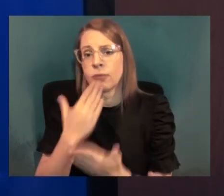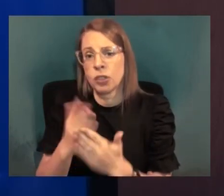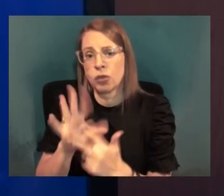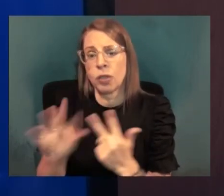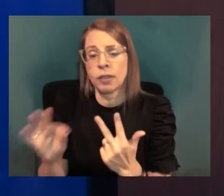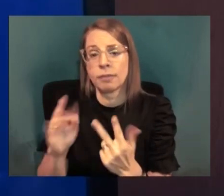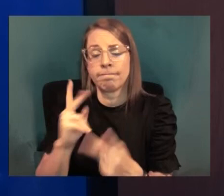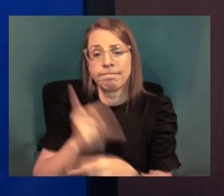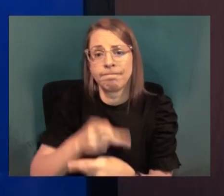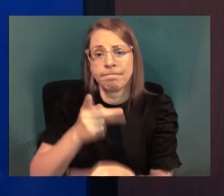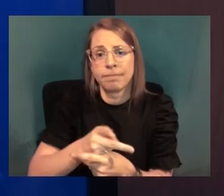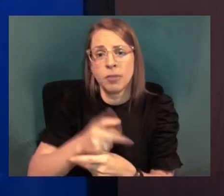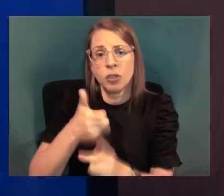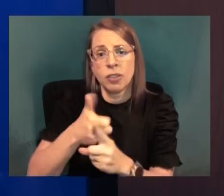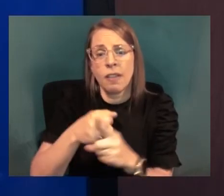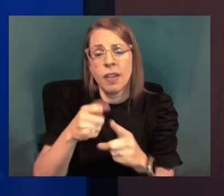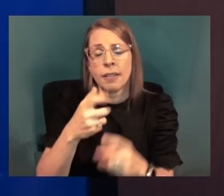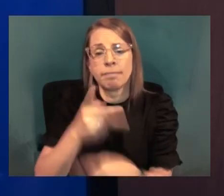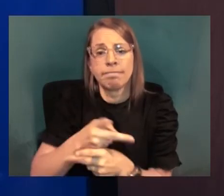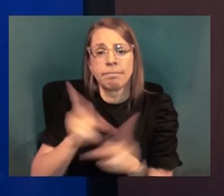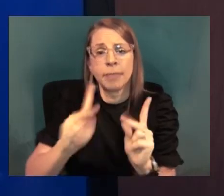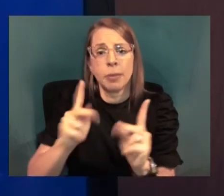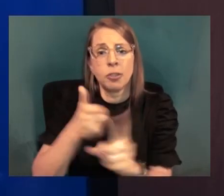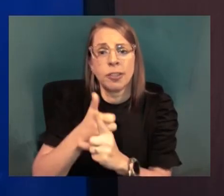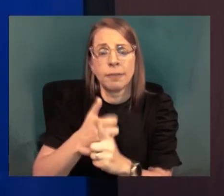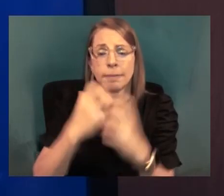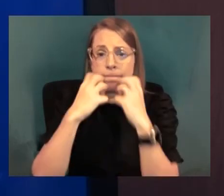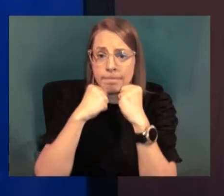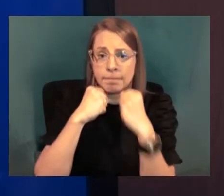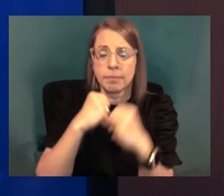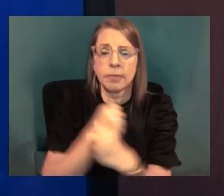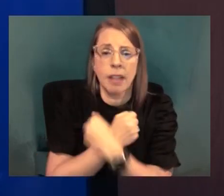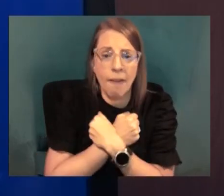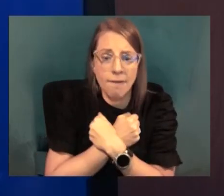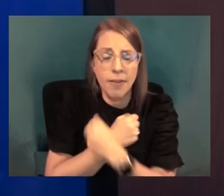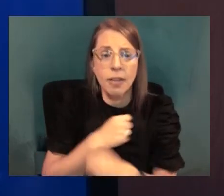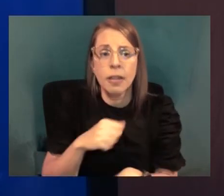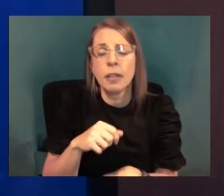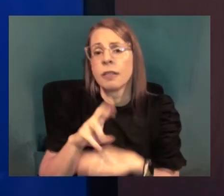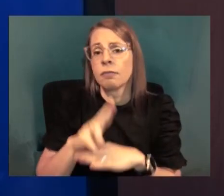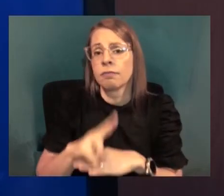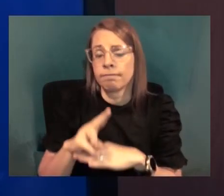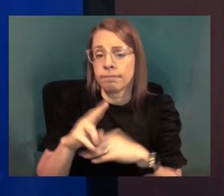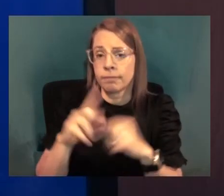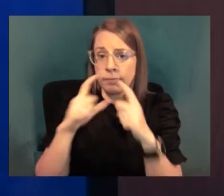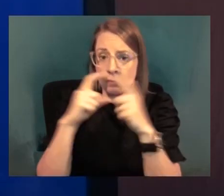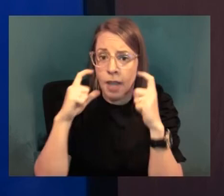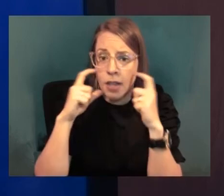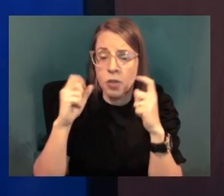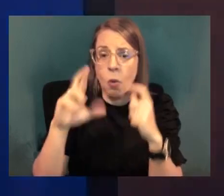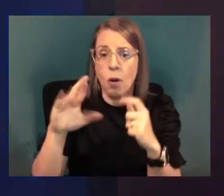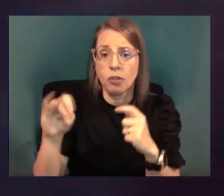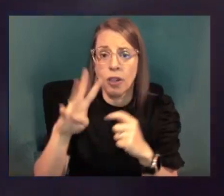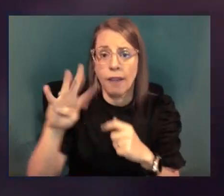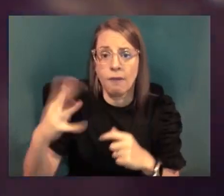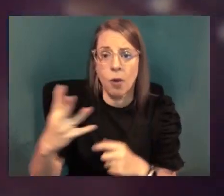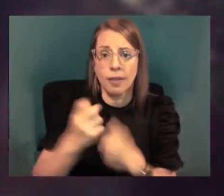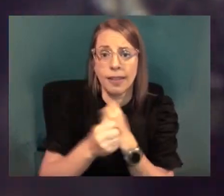people you love, whether it's on the 4th of July and you're dealing with fireworks or wearing a mask in order to stay safe. We'll see you tomorrow.